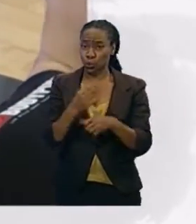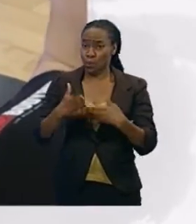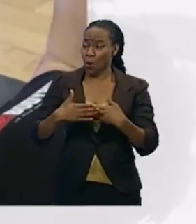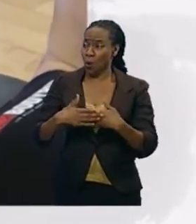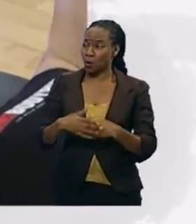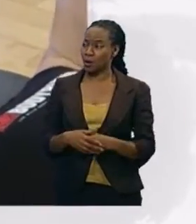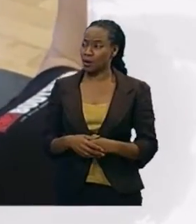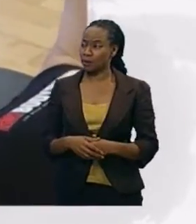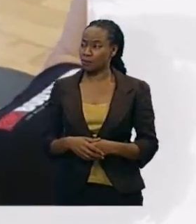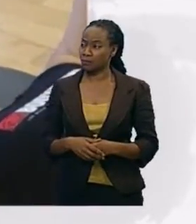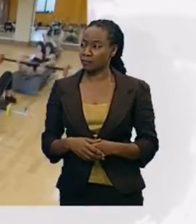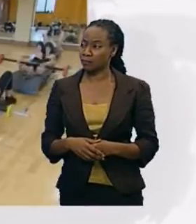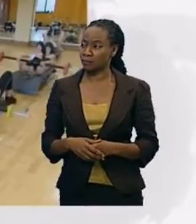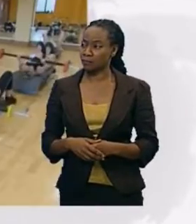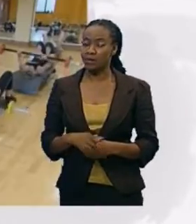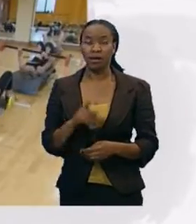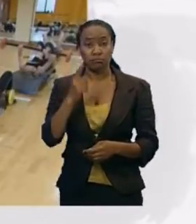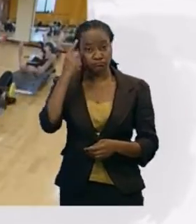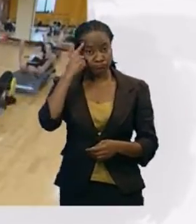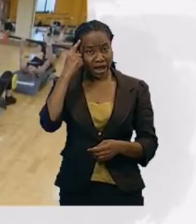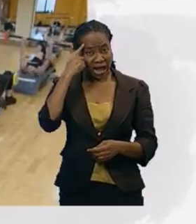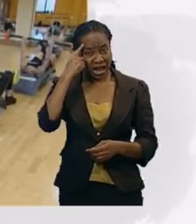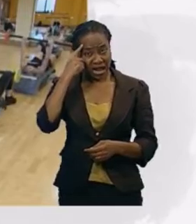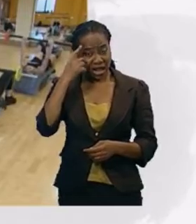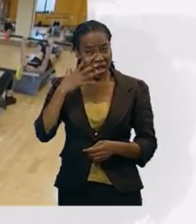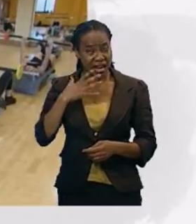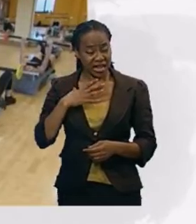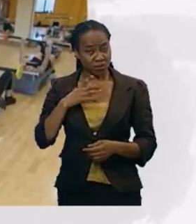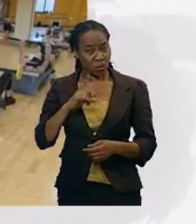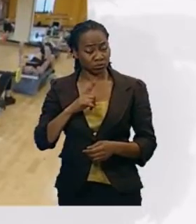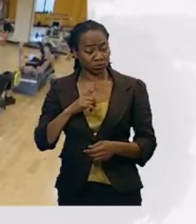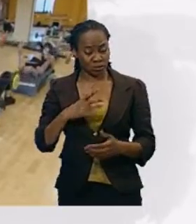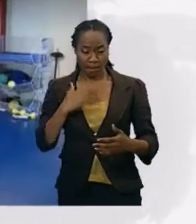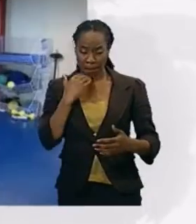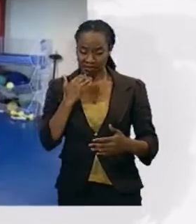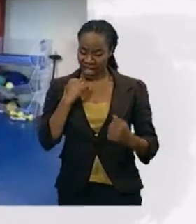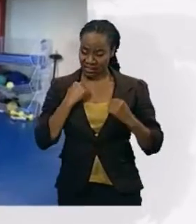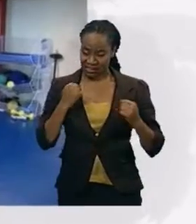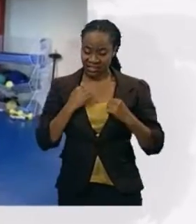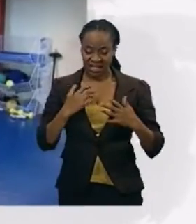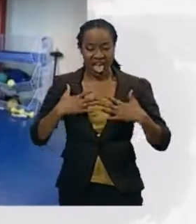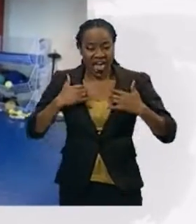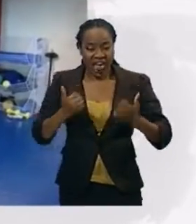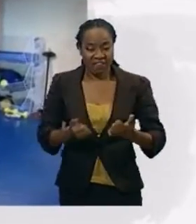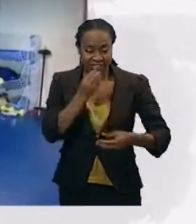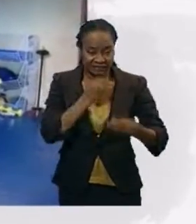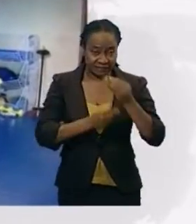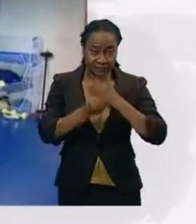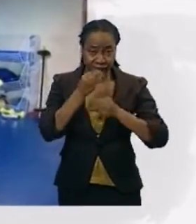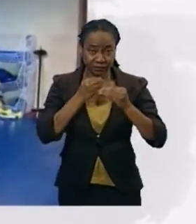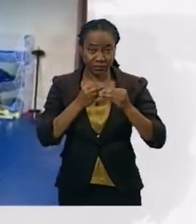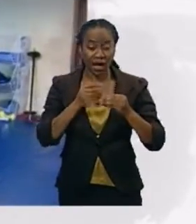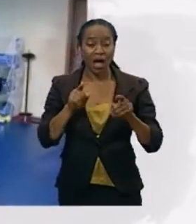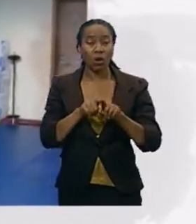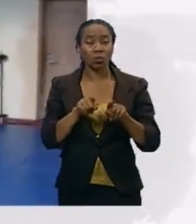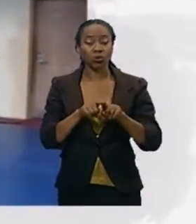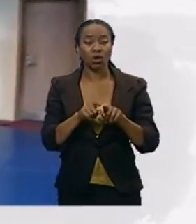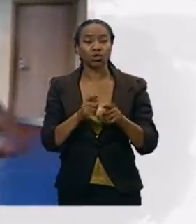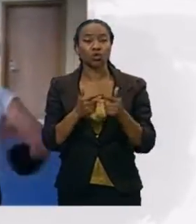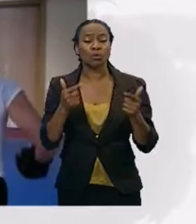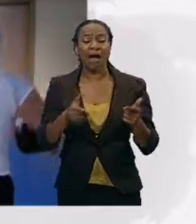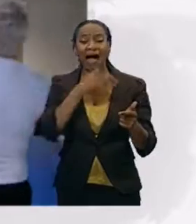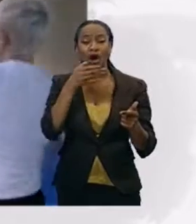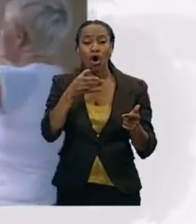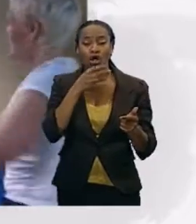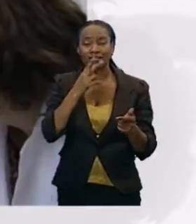The health messages to protect our brains are familiar. Plenty of exercise, a healthy diet, and avoiding too much alcohol and